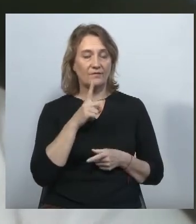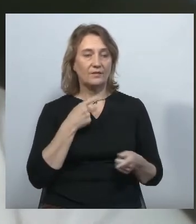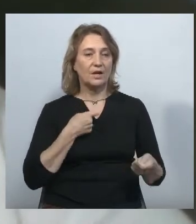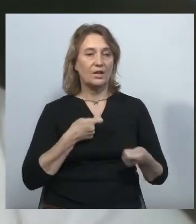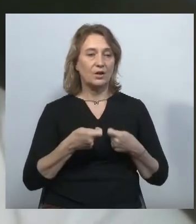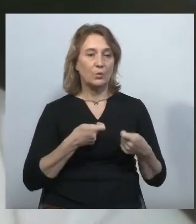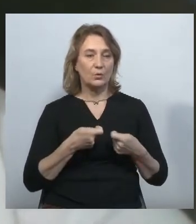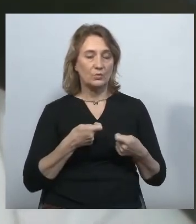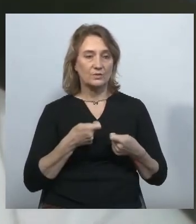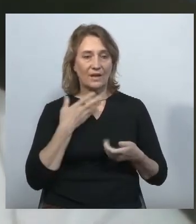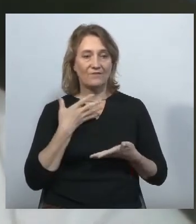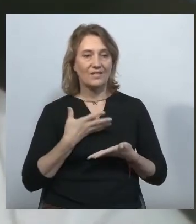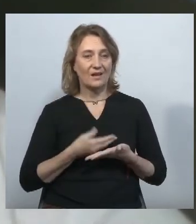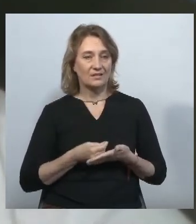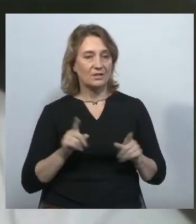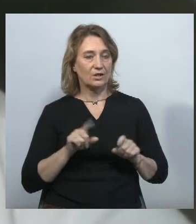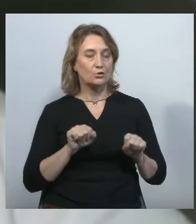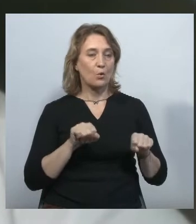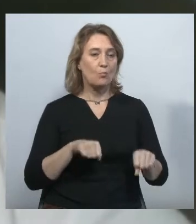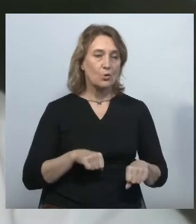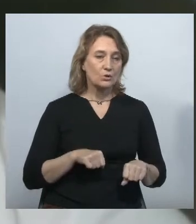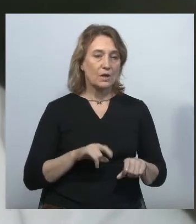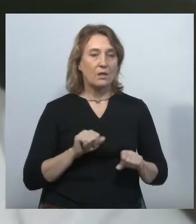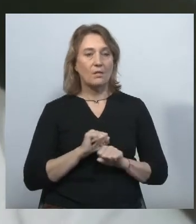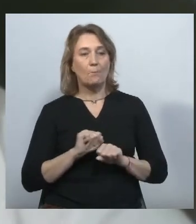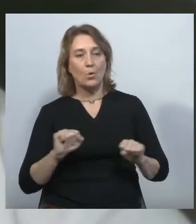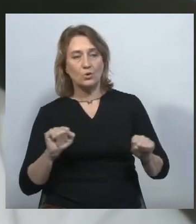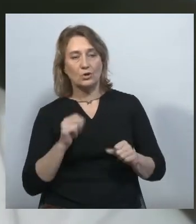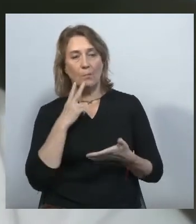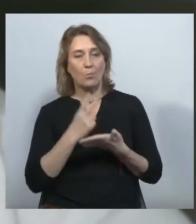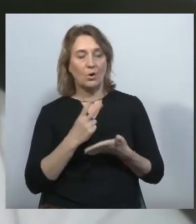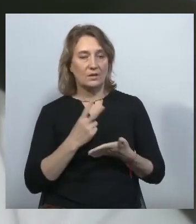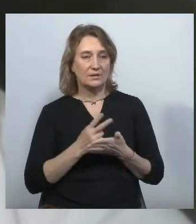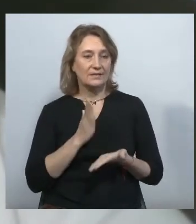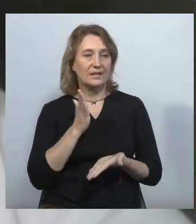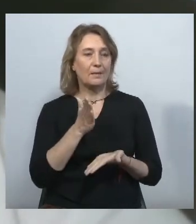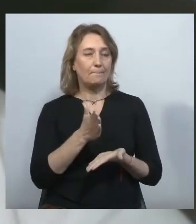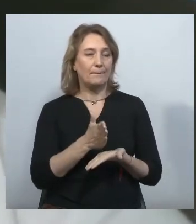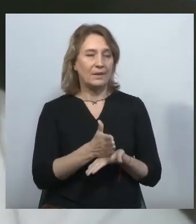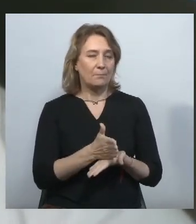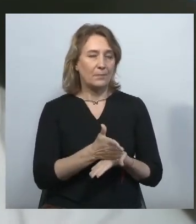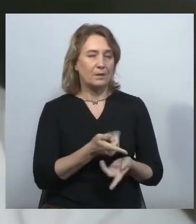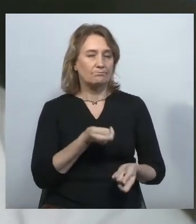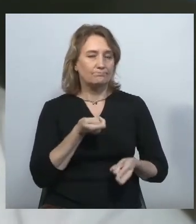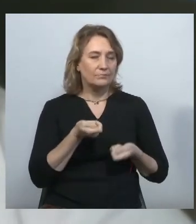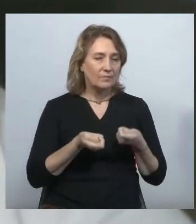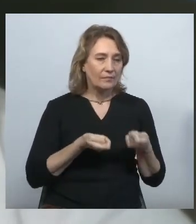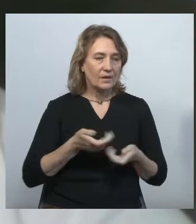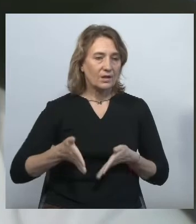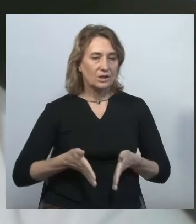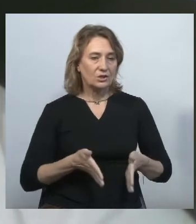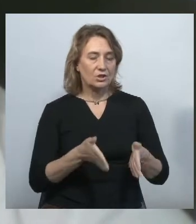the opportunity to regulate what can be considered as propaganda, this is a